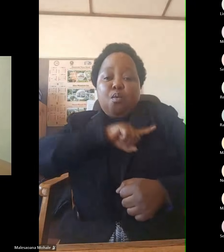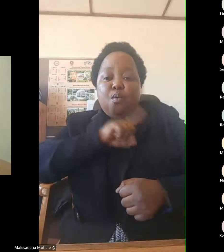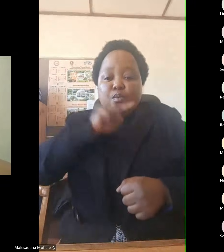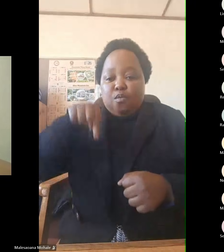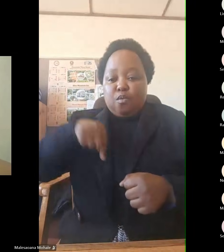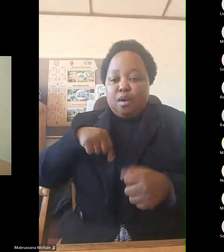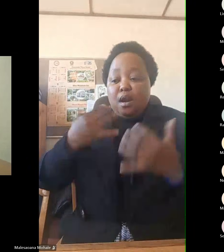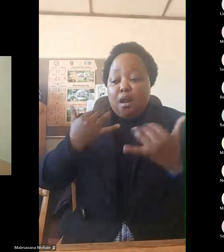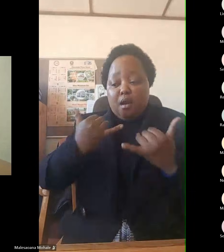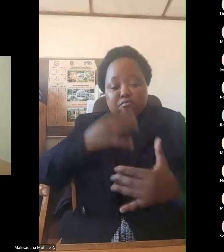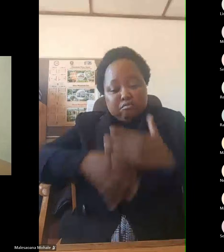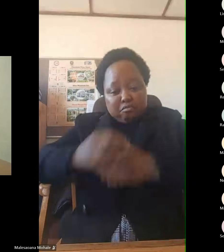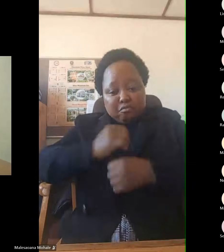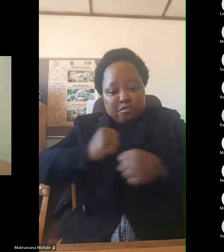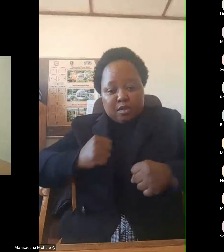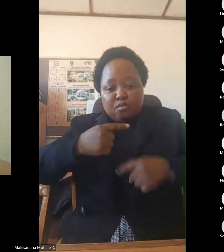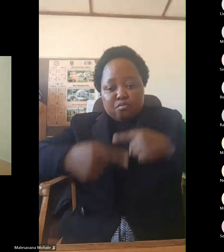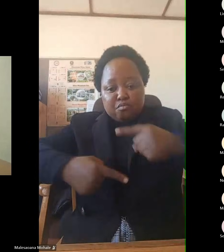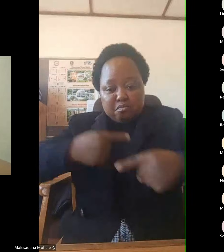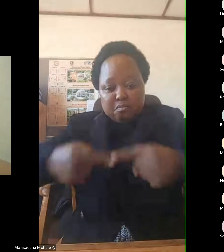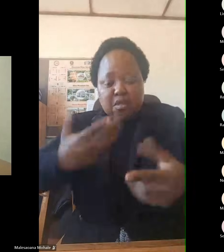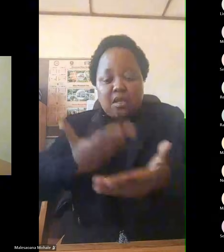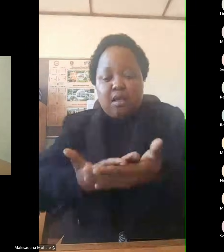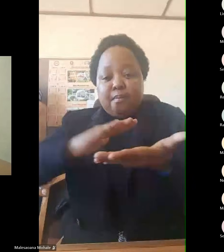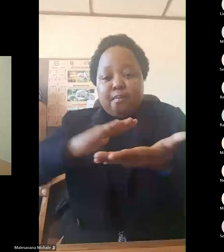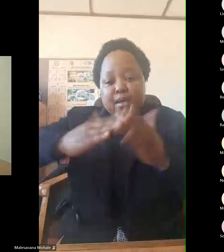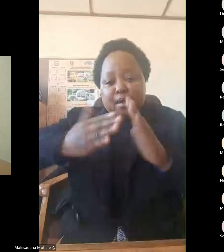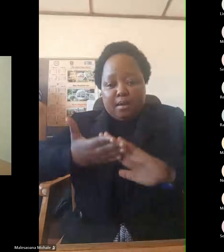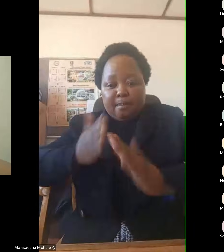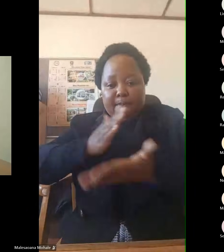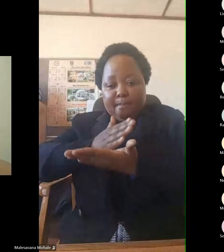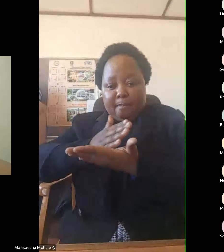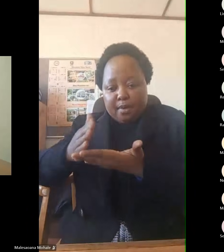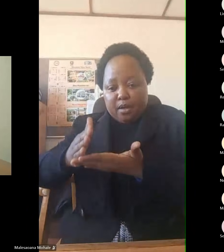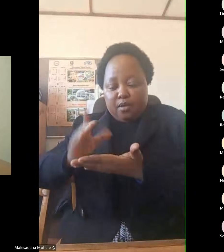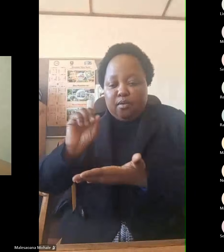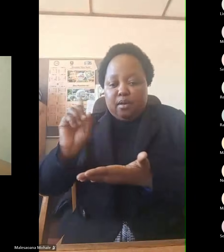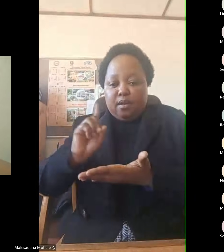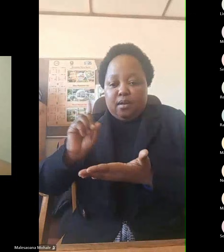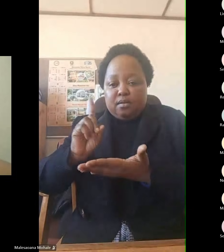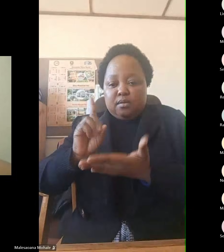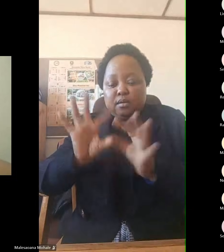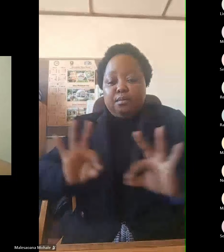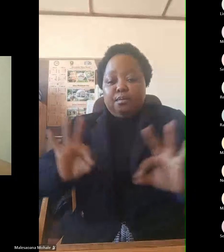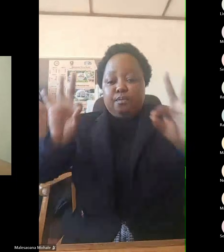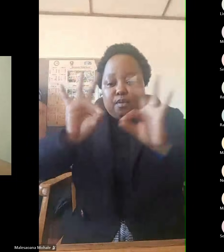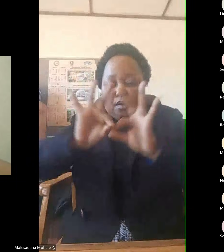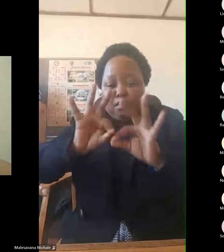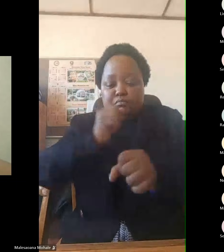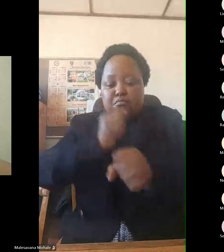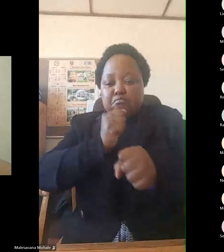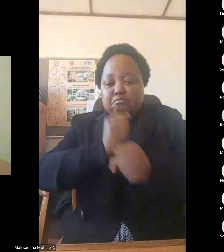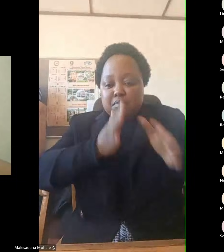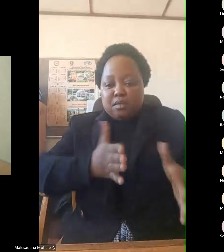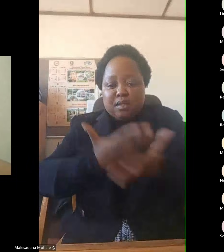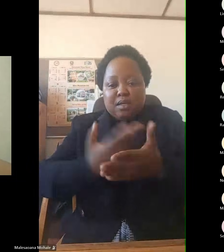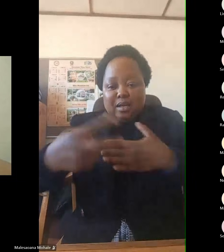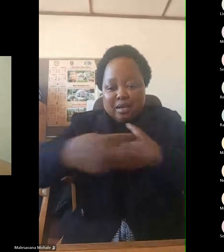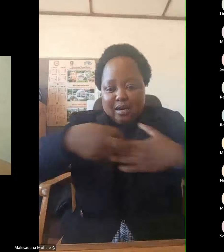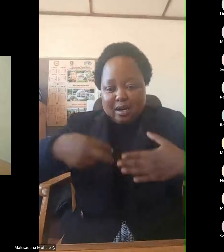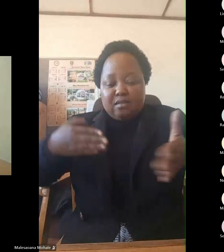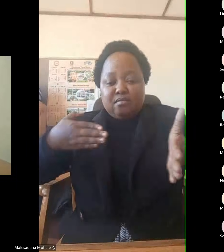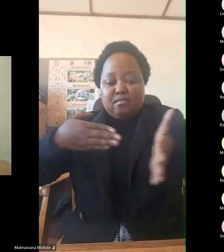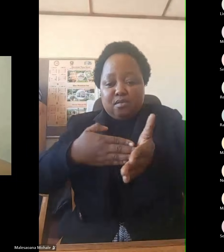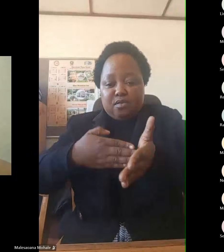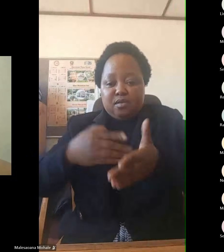committed to being part of the key actors in addressing and mitigating GBV risks